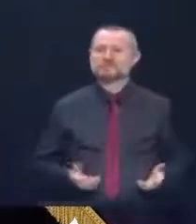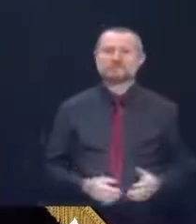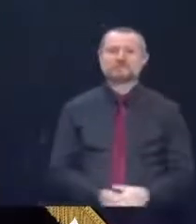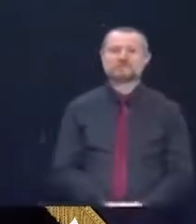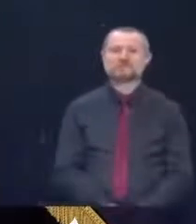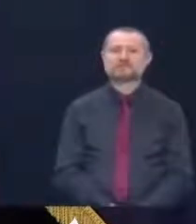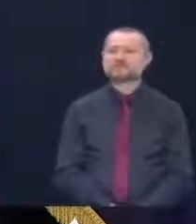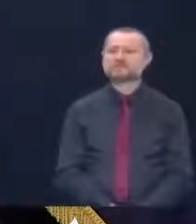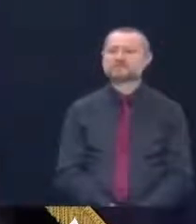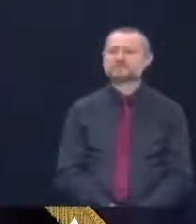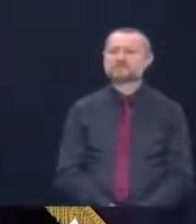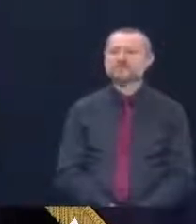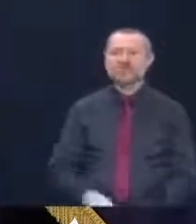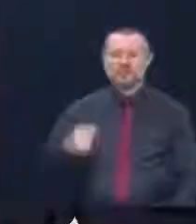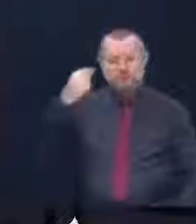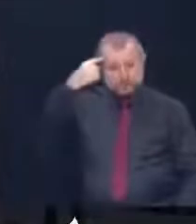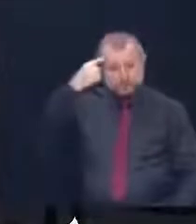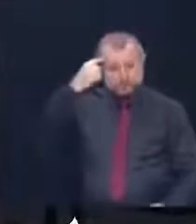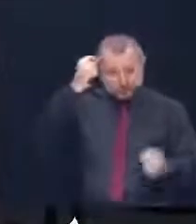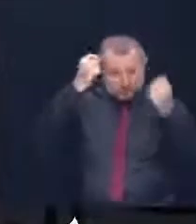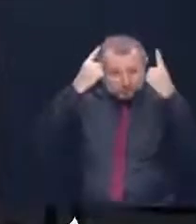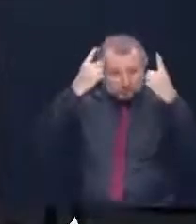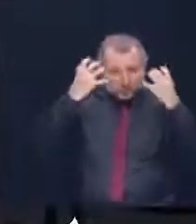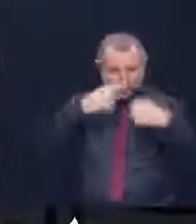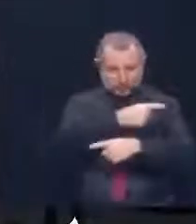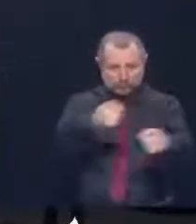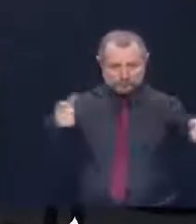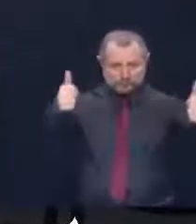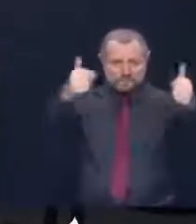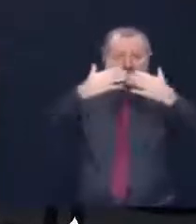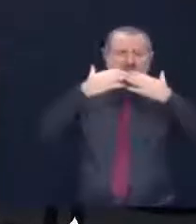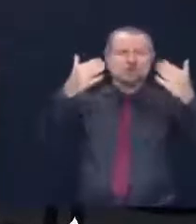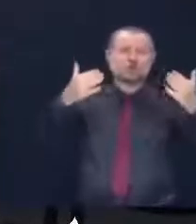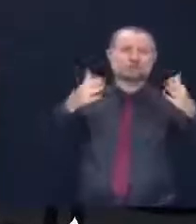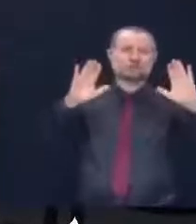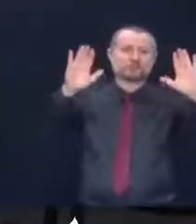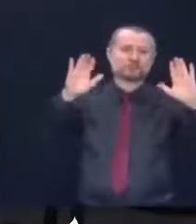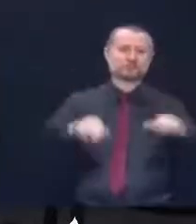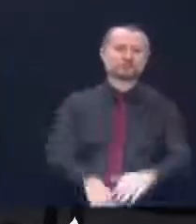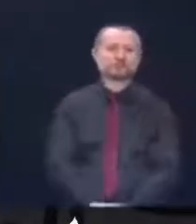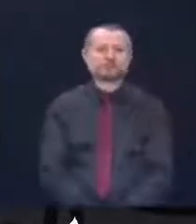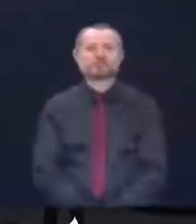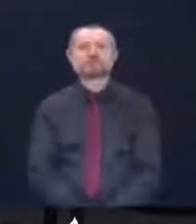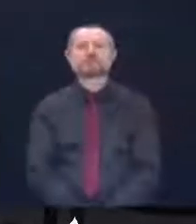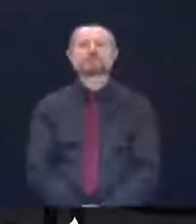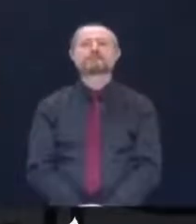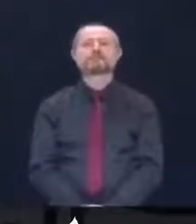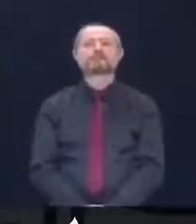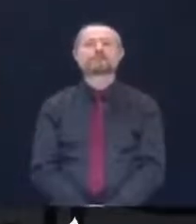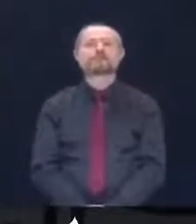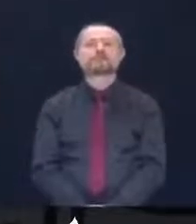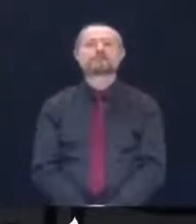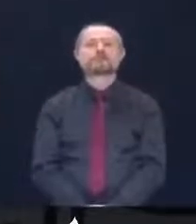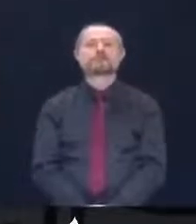We have to get our head there. Thank you, guys. This is no sign of COVID being transmitted on services. Should we be